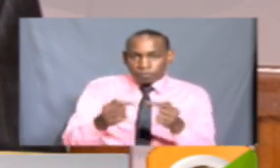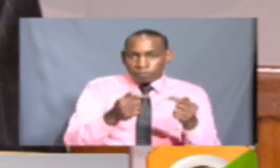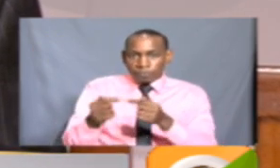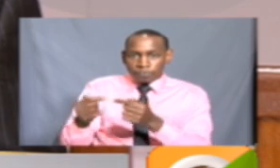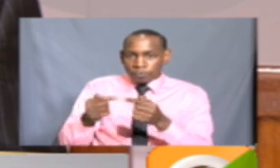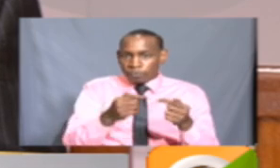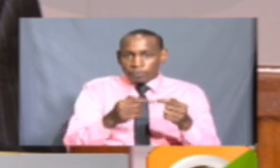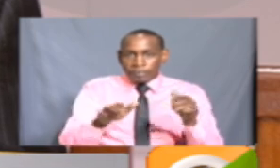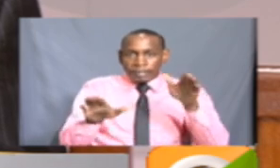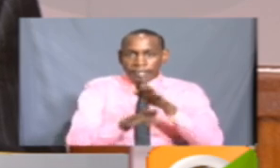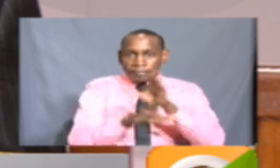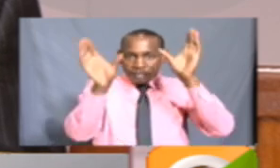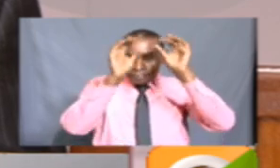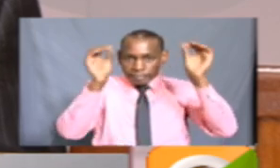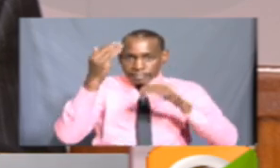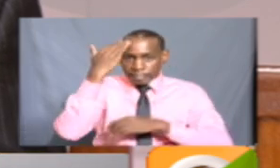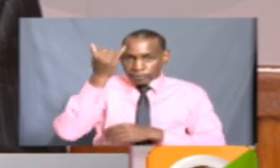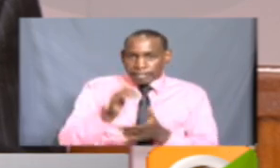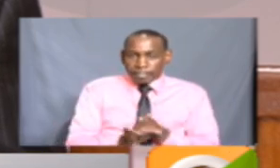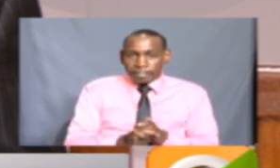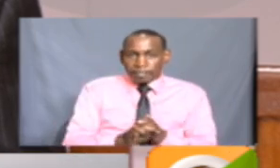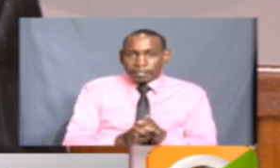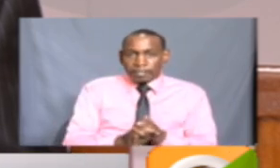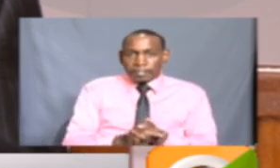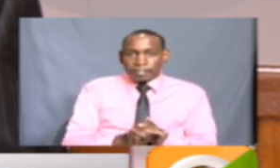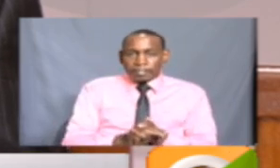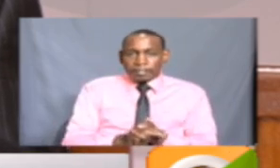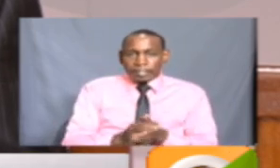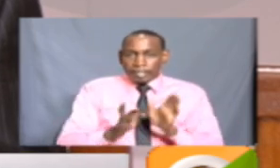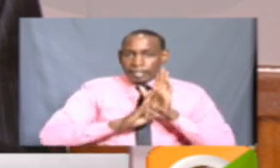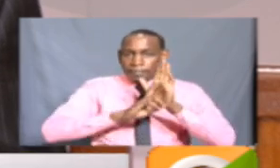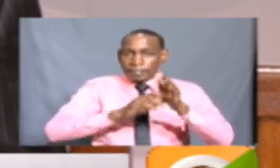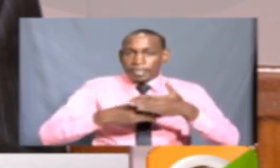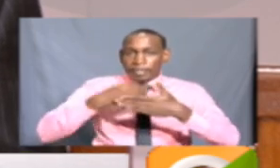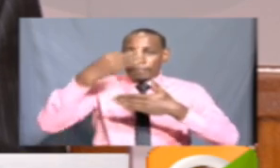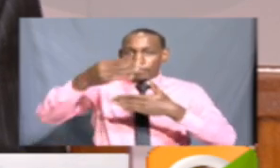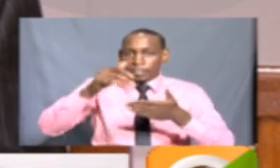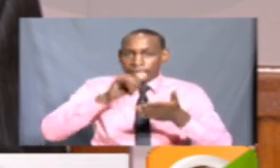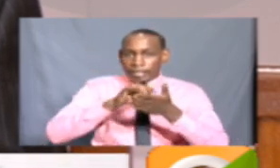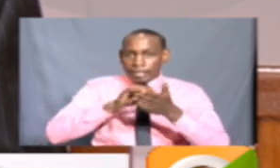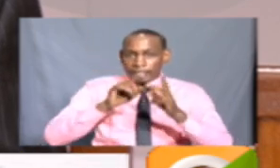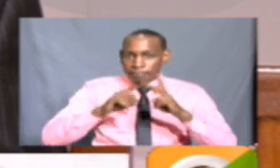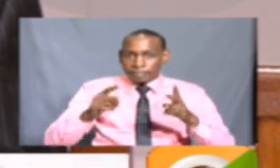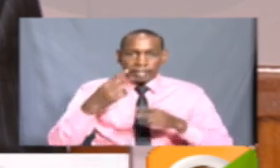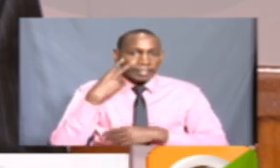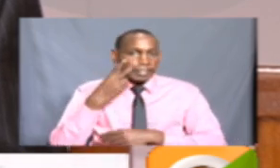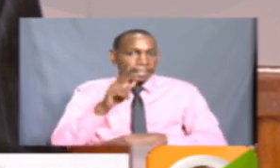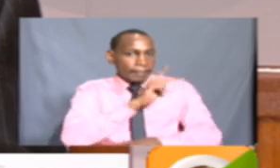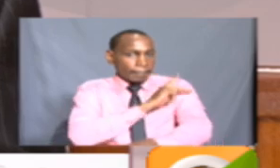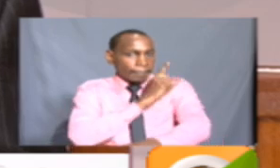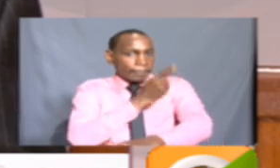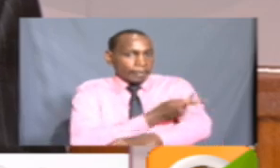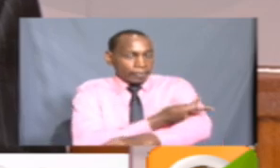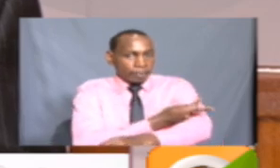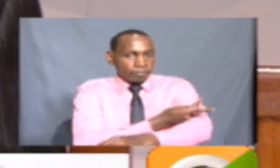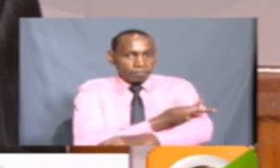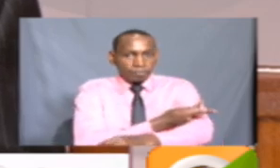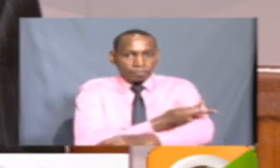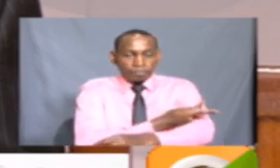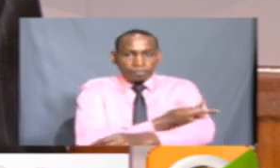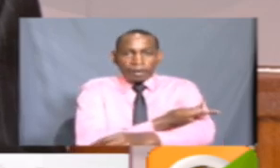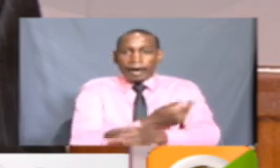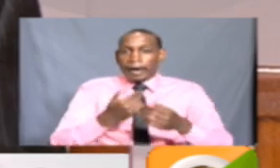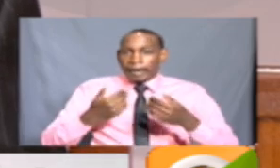deputy president because he starts representing the future that they start seeing power assembling